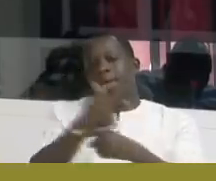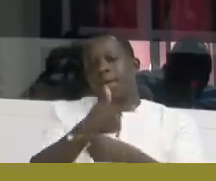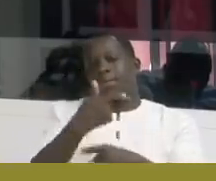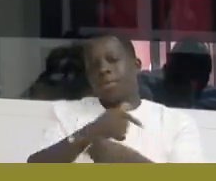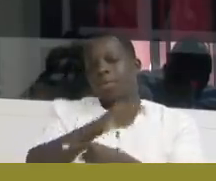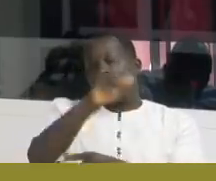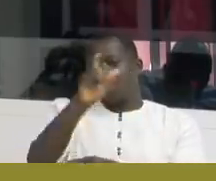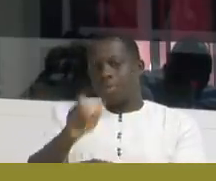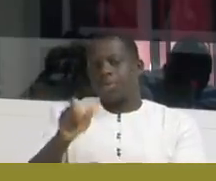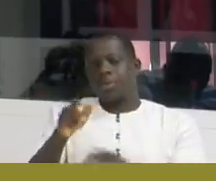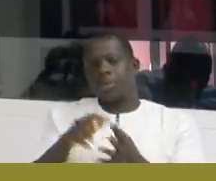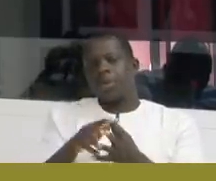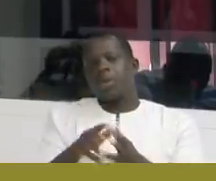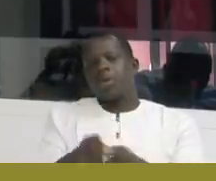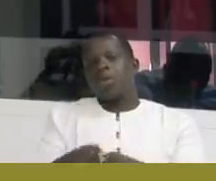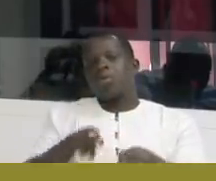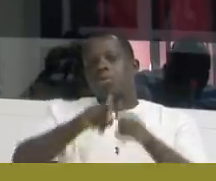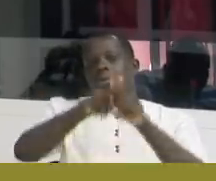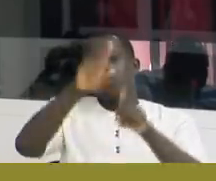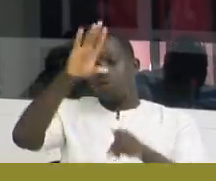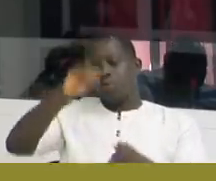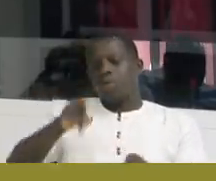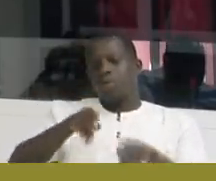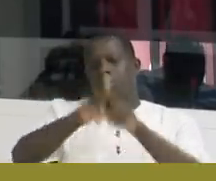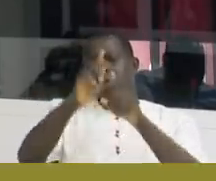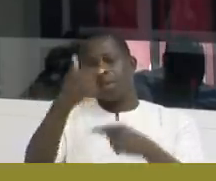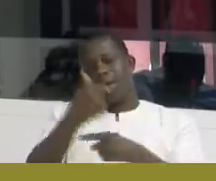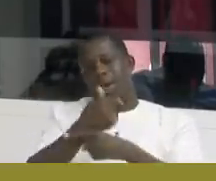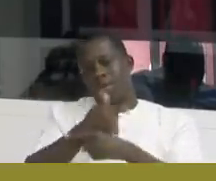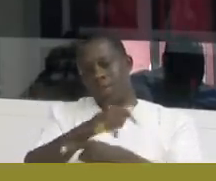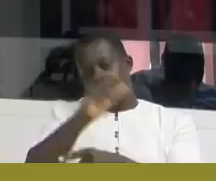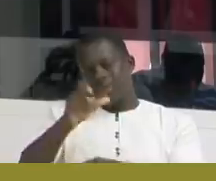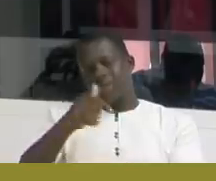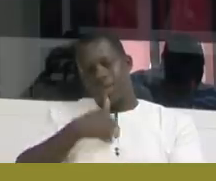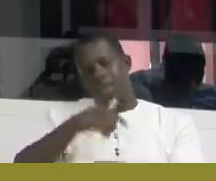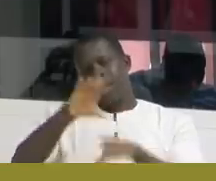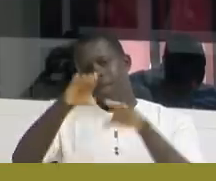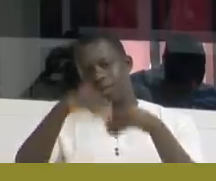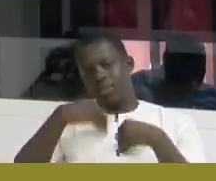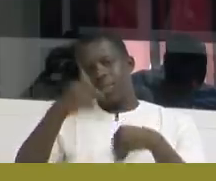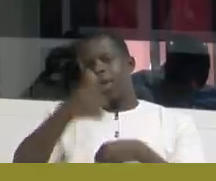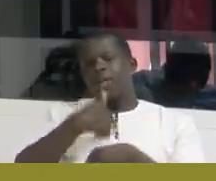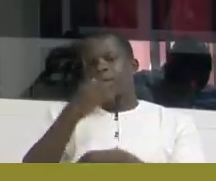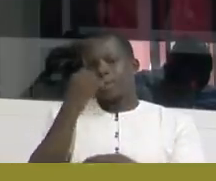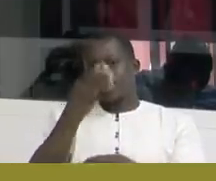should be, we were dealing with civilians. So I complied. I